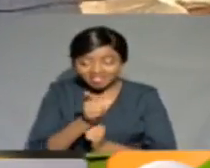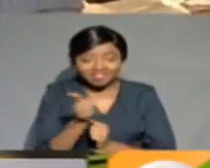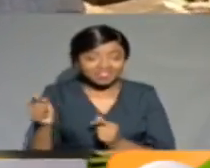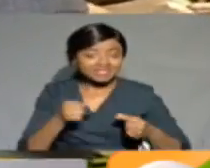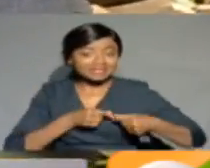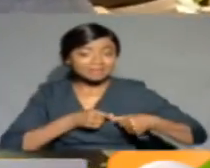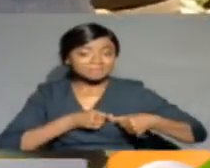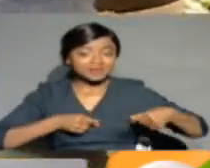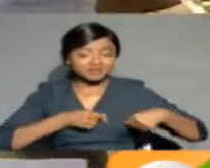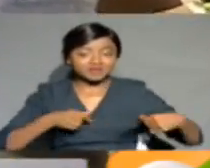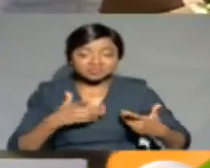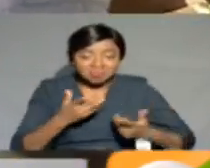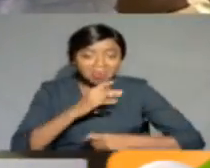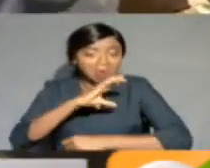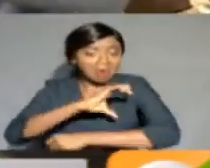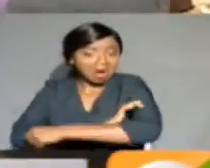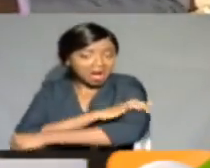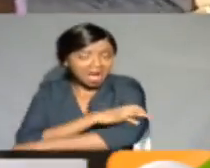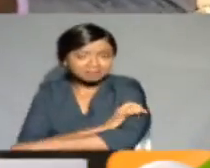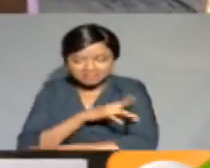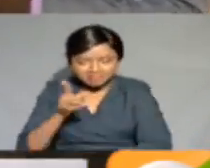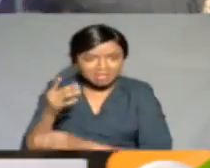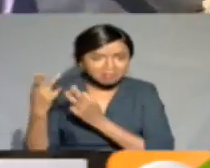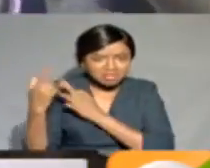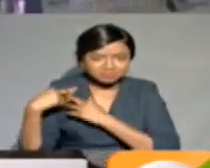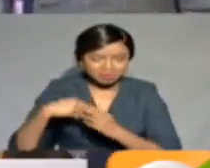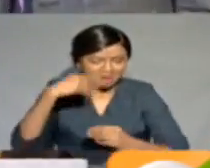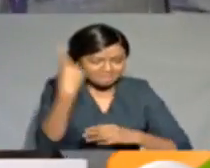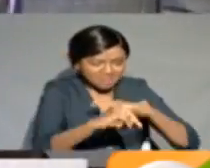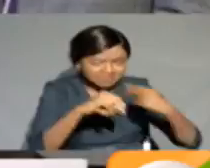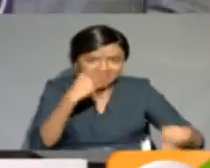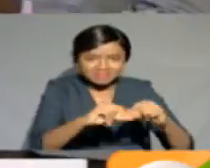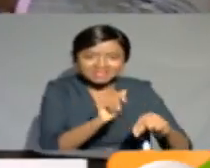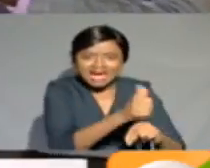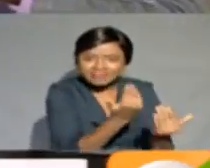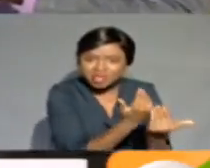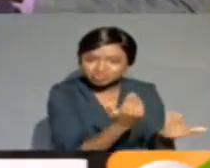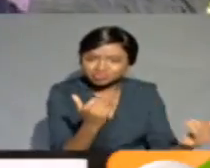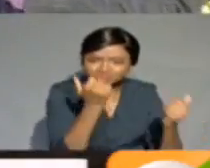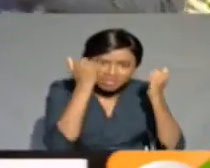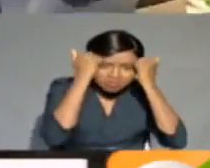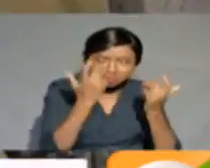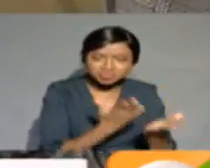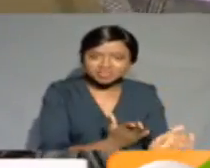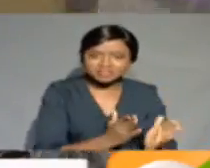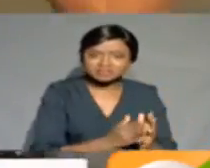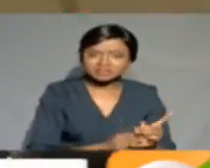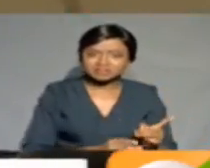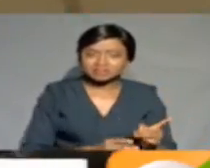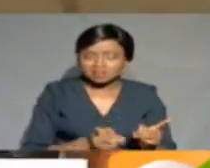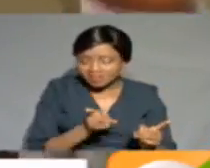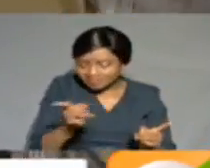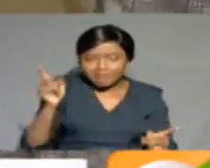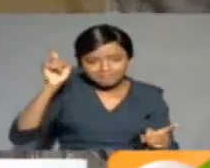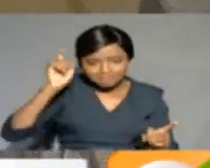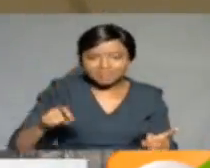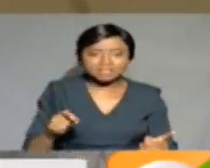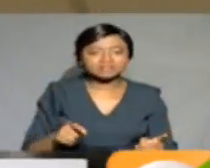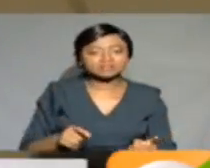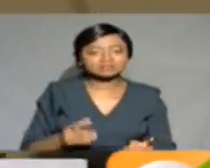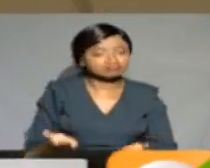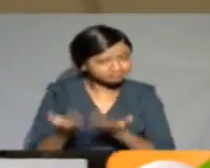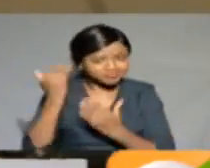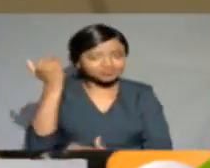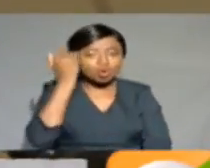who are actually hitting our fellow students, they should actually be, even in most cases, been taken even